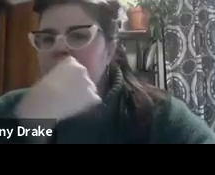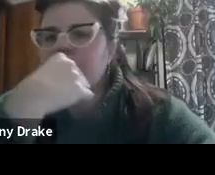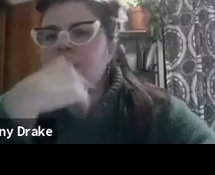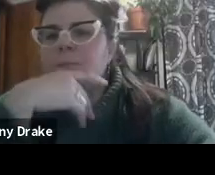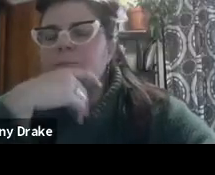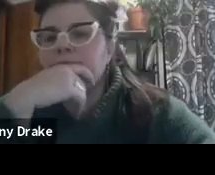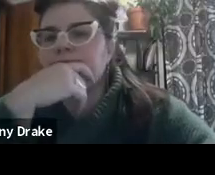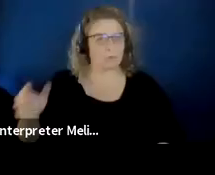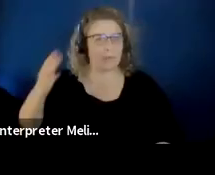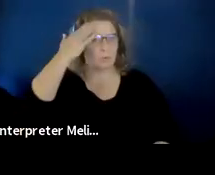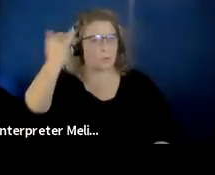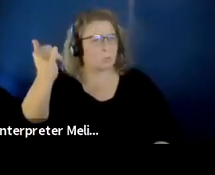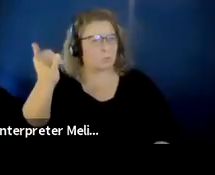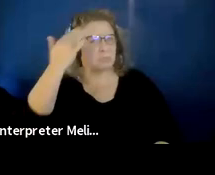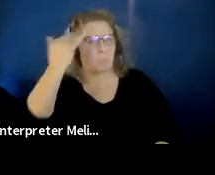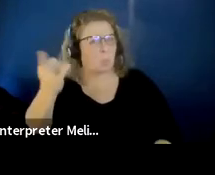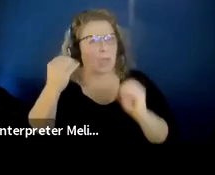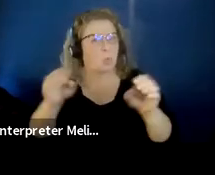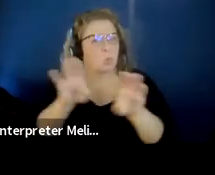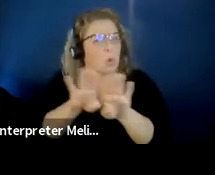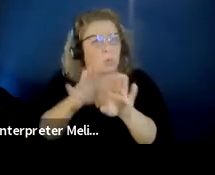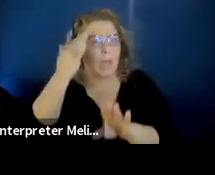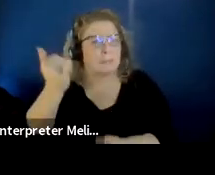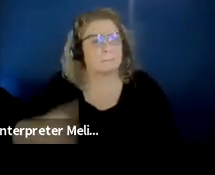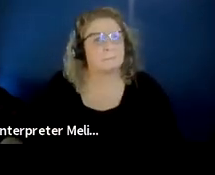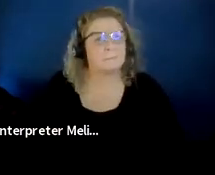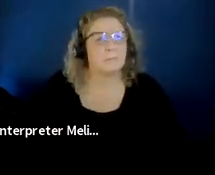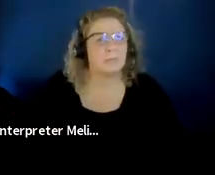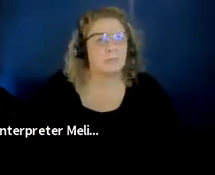no privacy for that room.